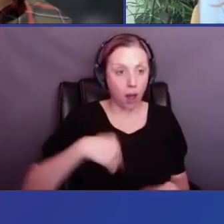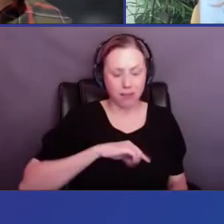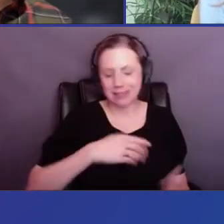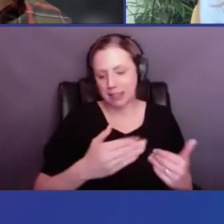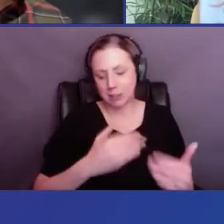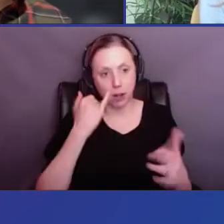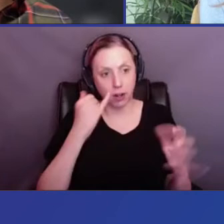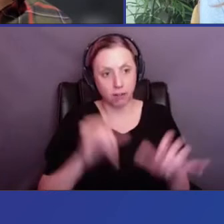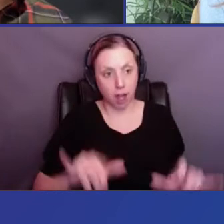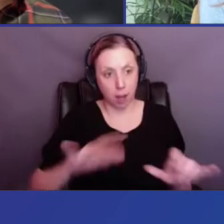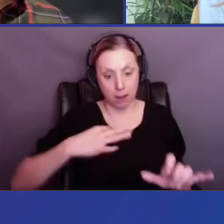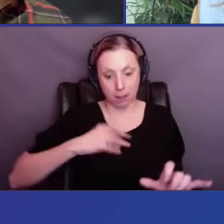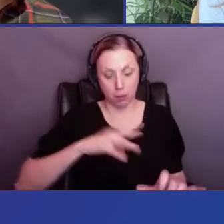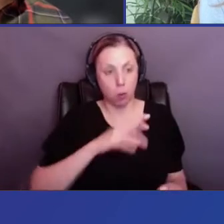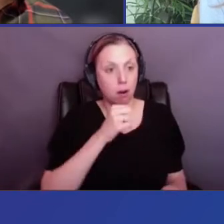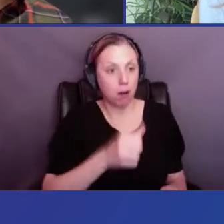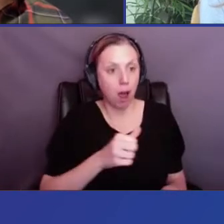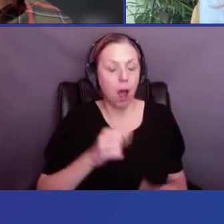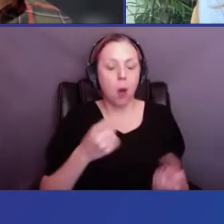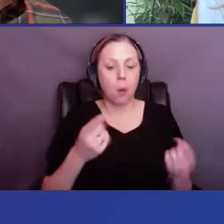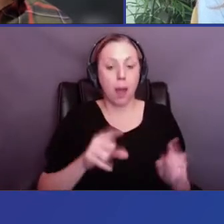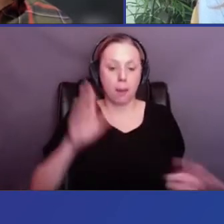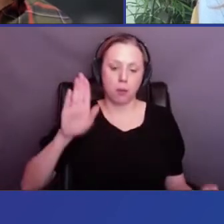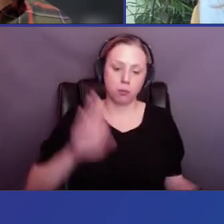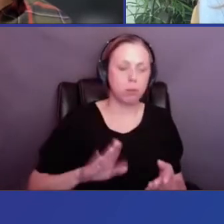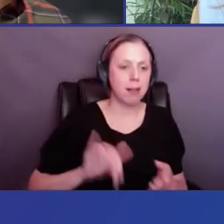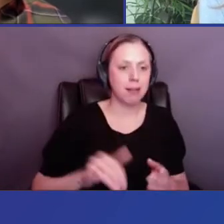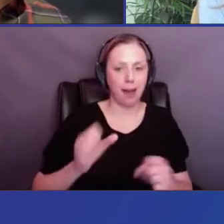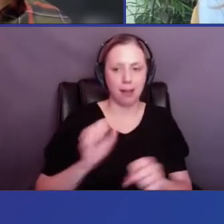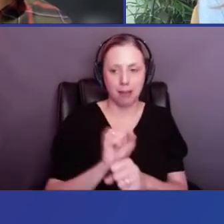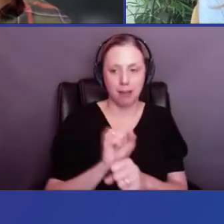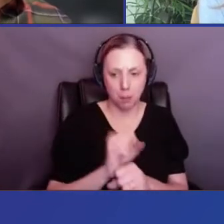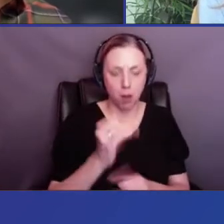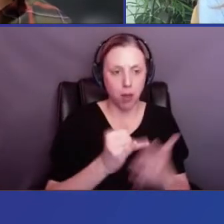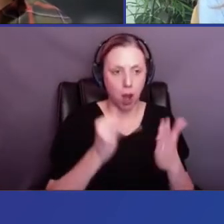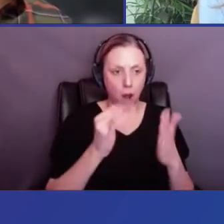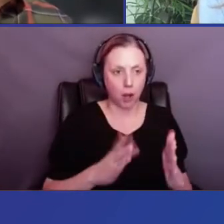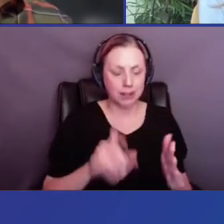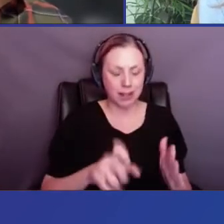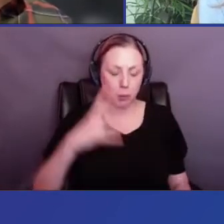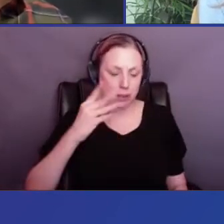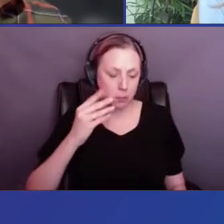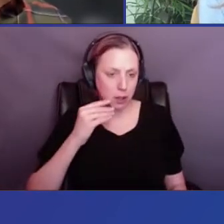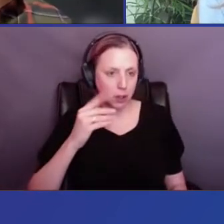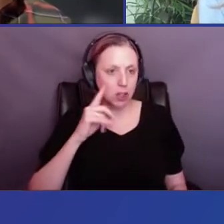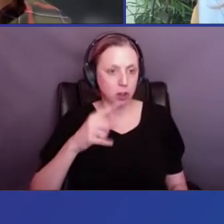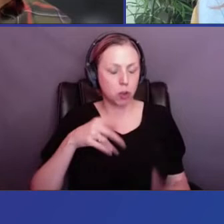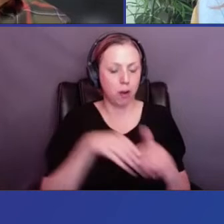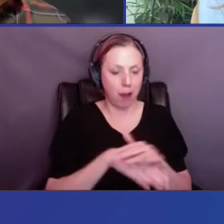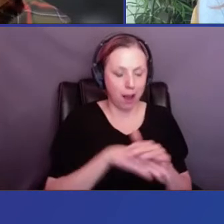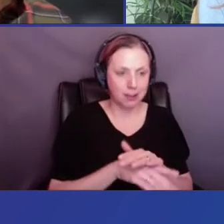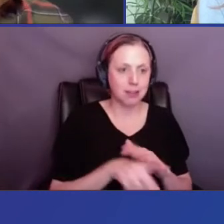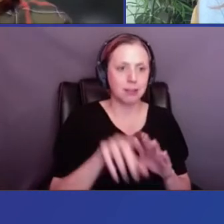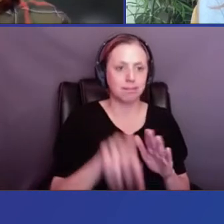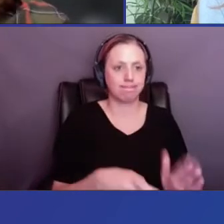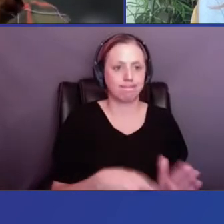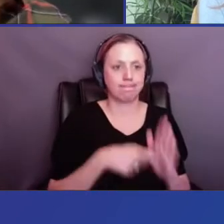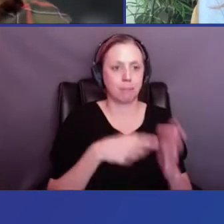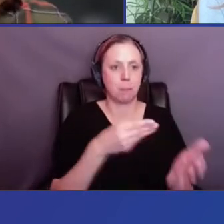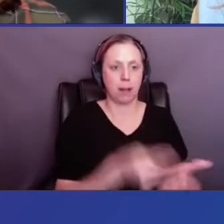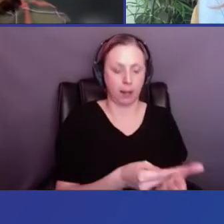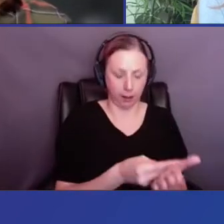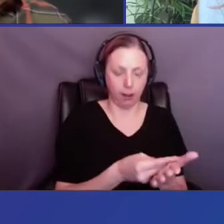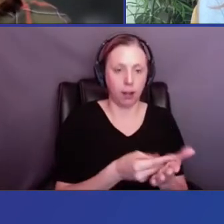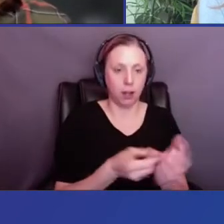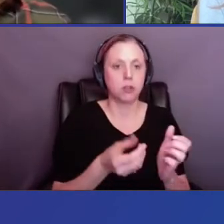not, reduce the labor that artists have to go through in order to access necessary funding. So